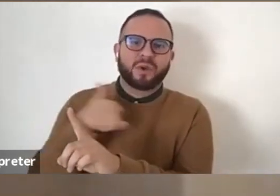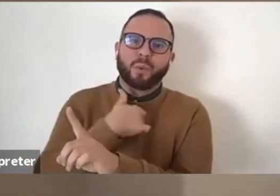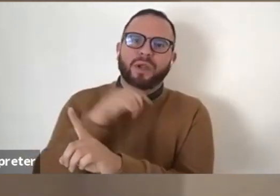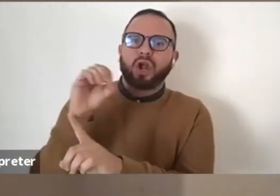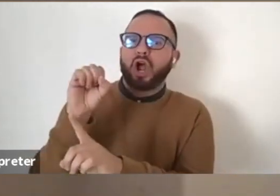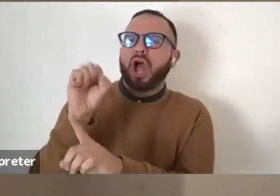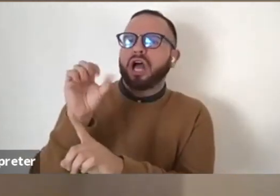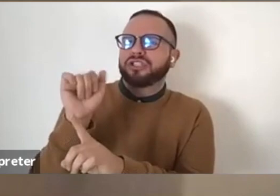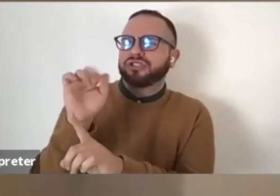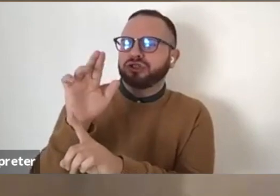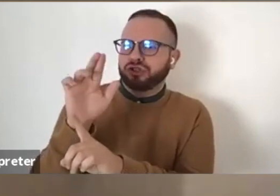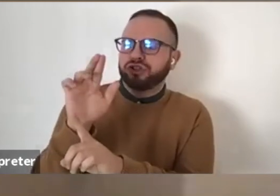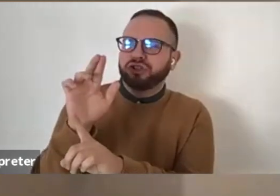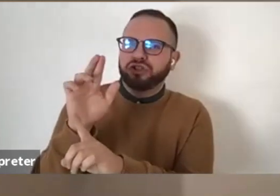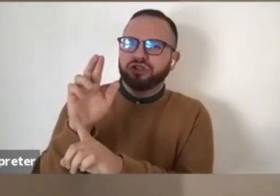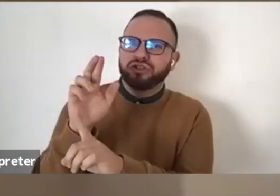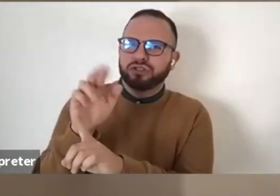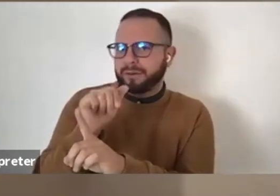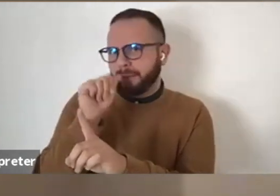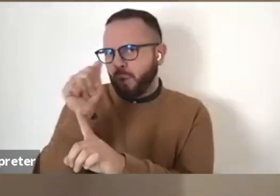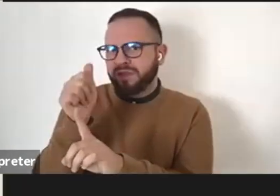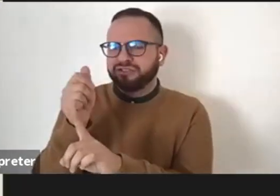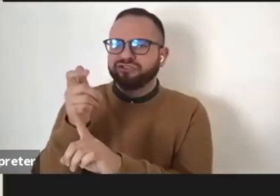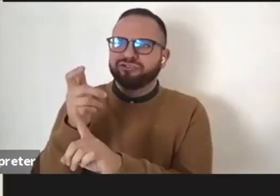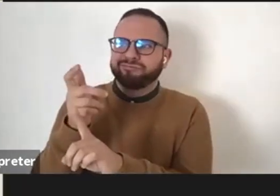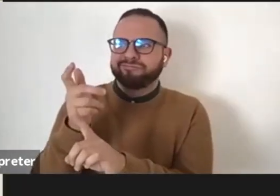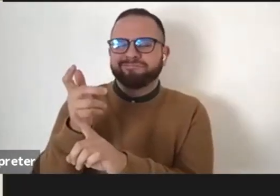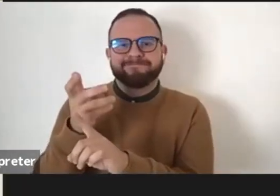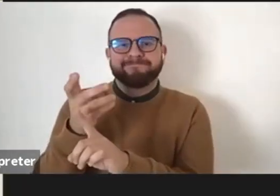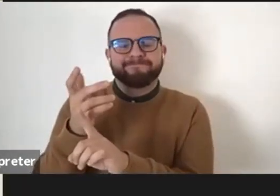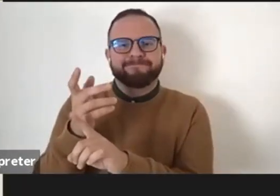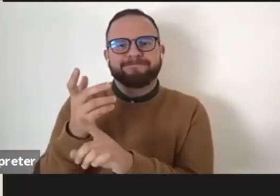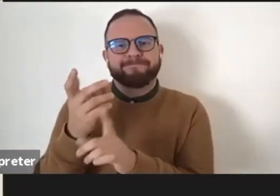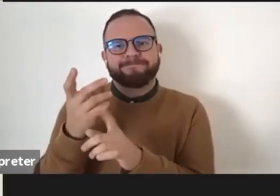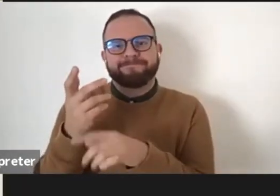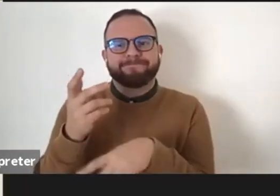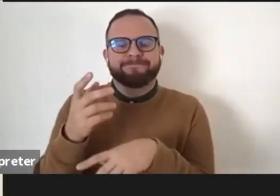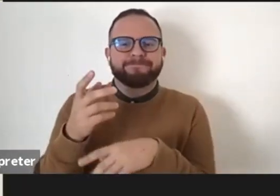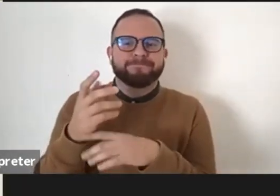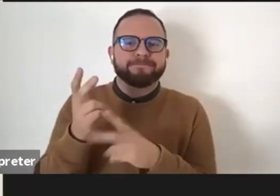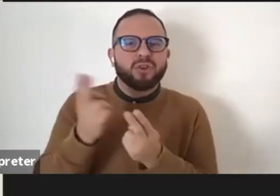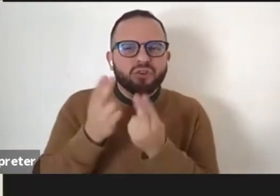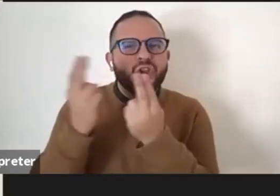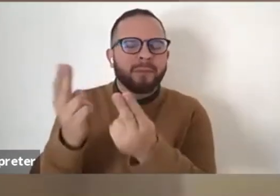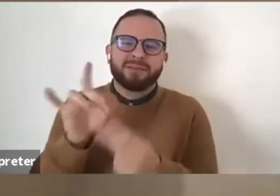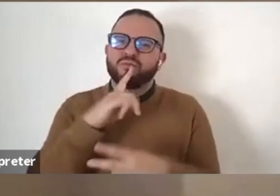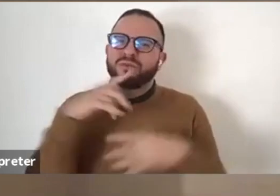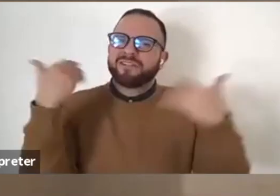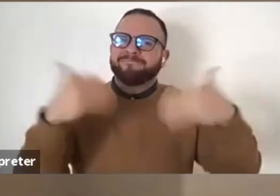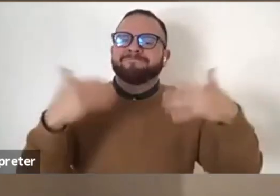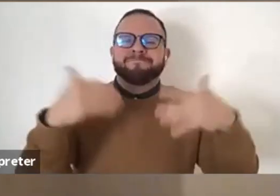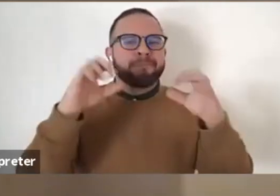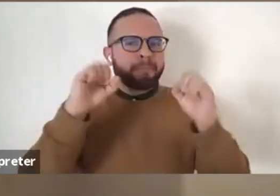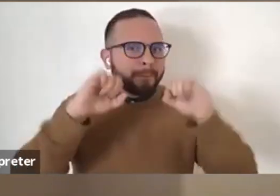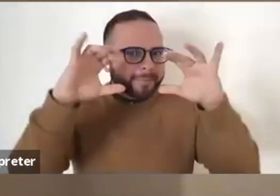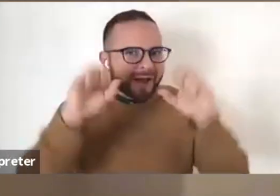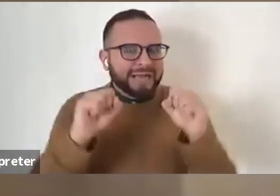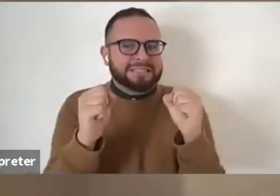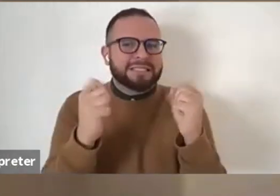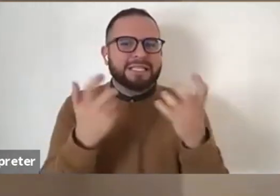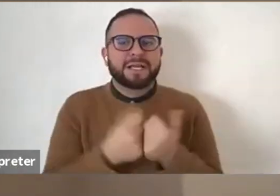Oscar Polish entry, right? So it's kind of amazing. How it started, it